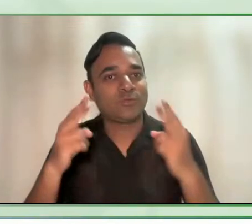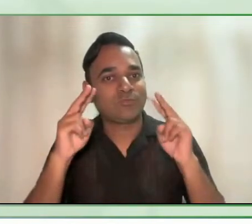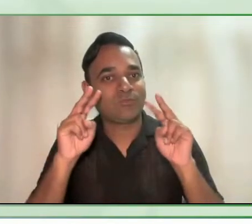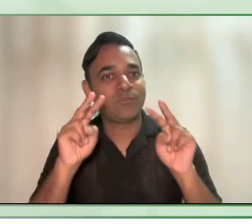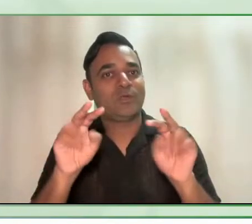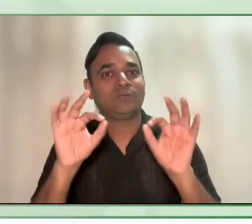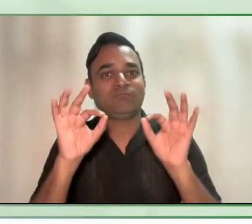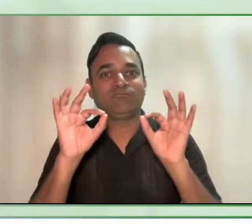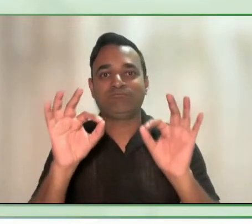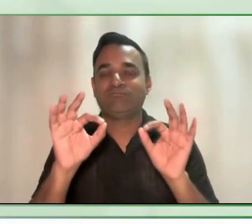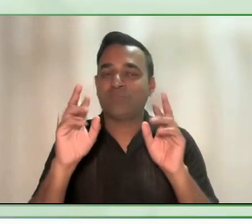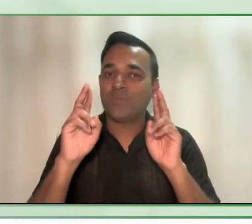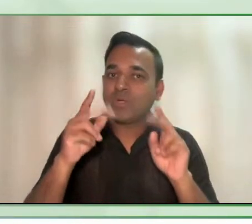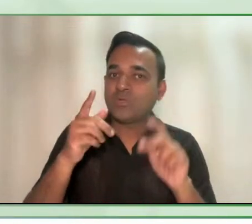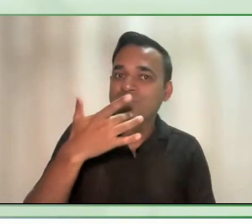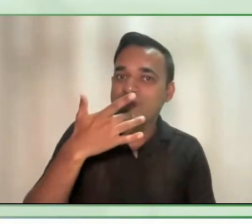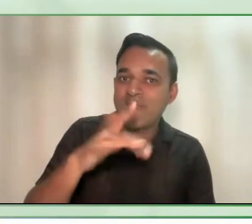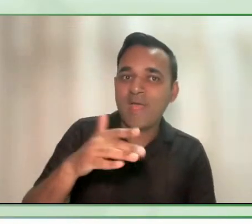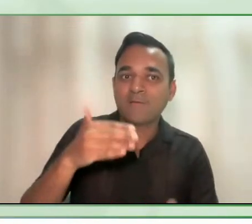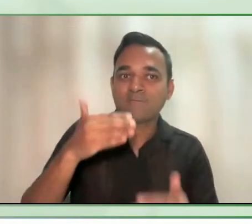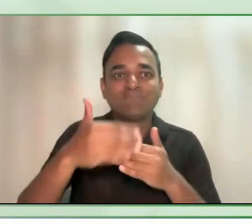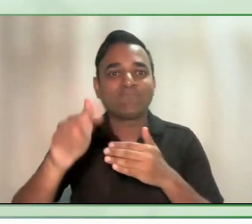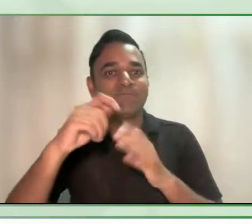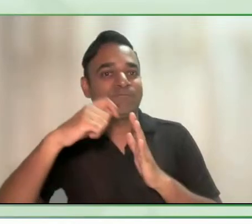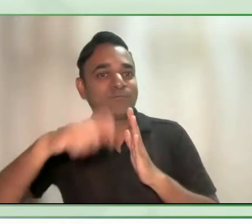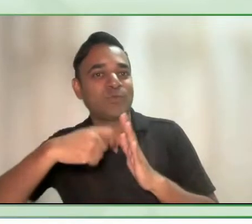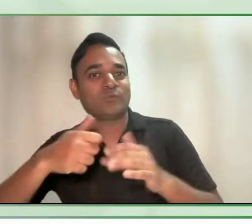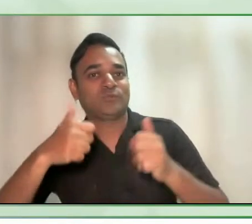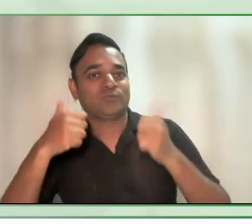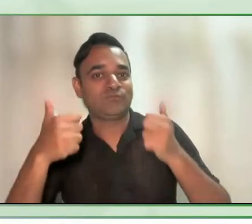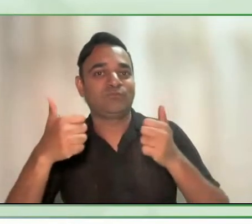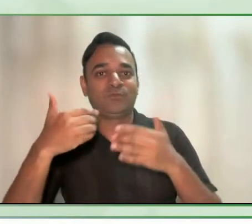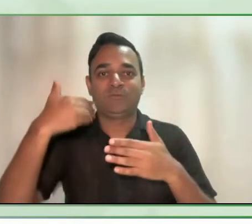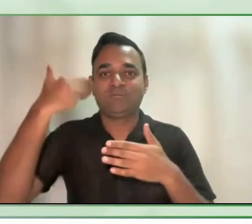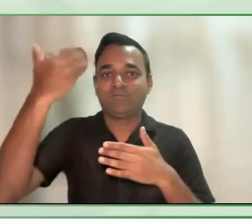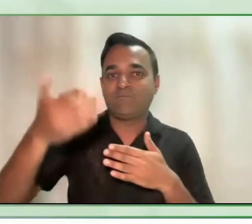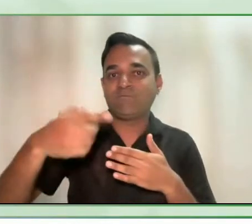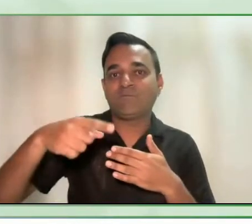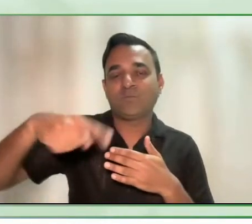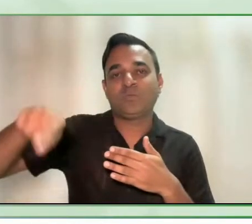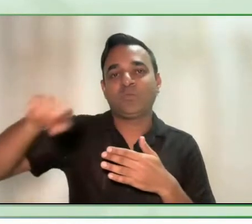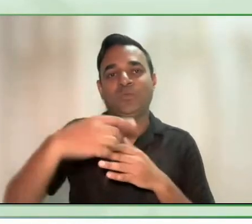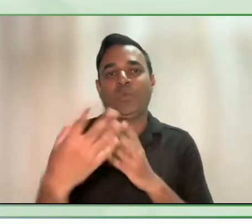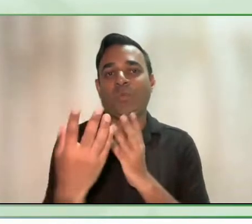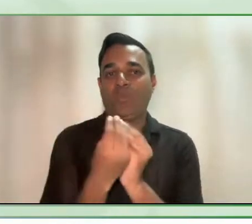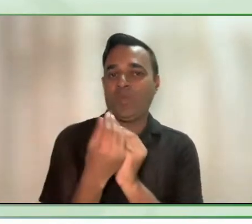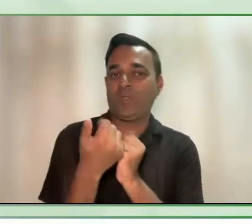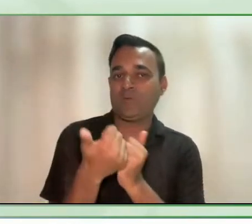everyone at Zero Project for the few days. Okay. Thanks for talking. Thank you so much. Bye-bye.